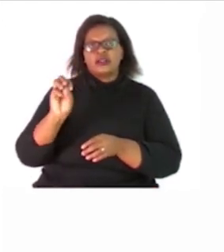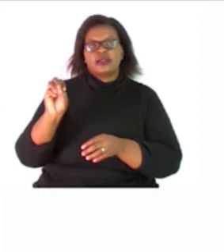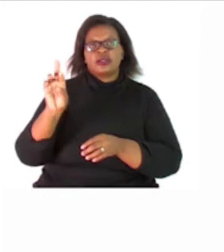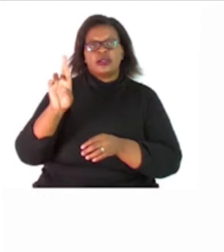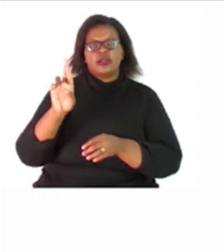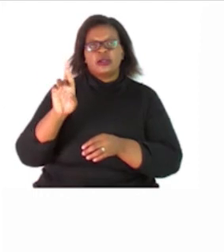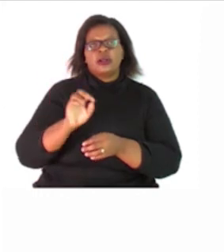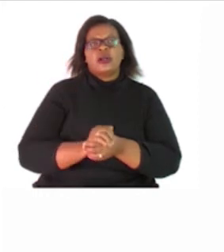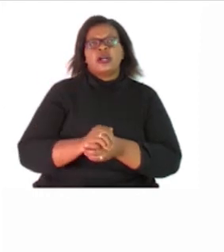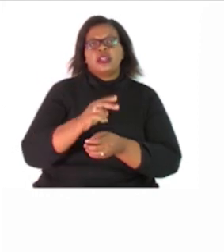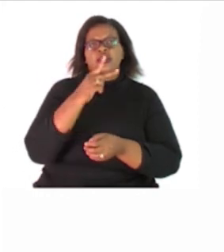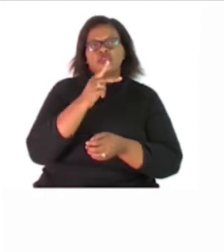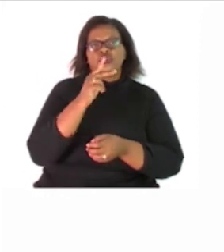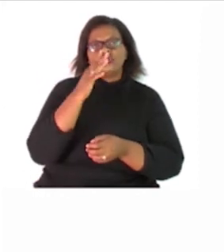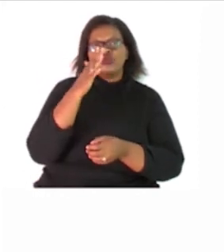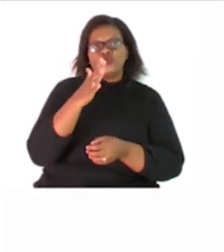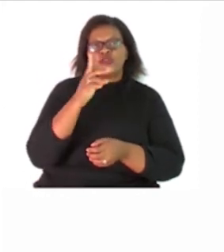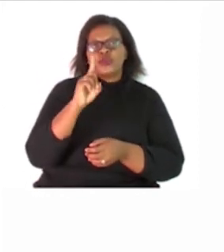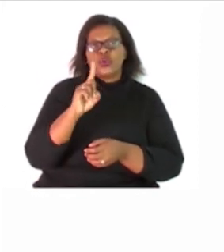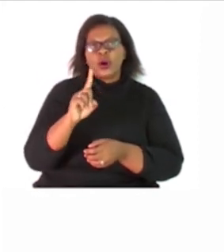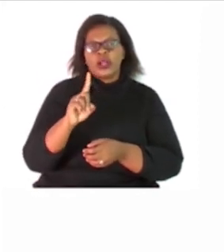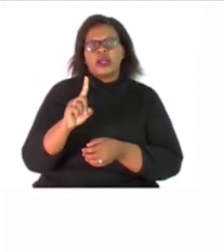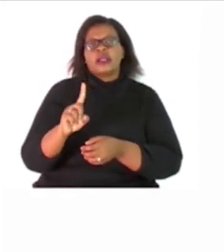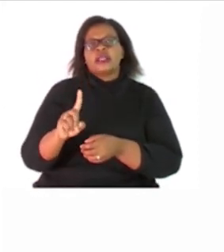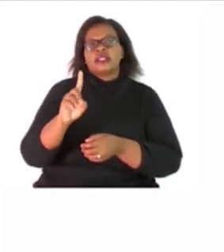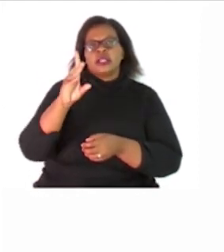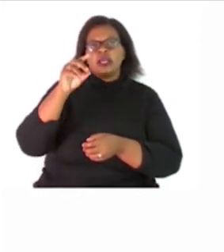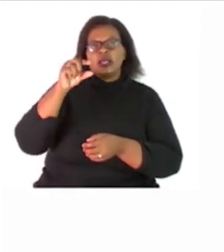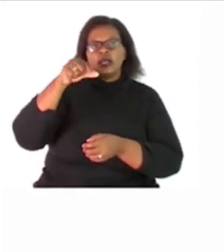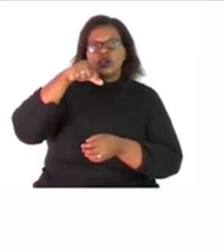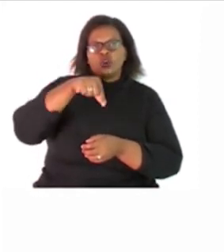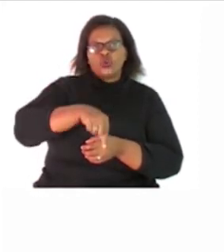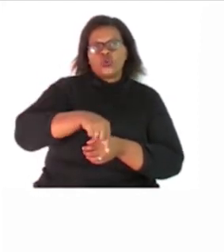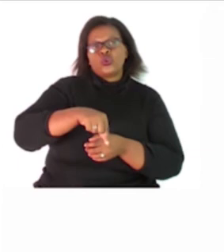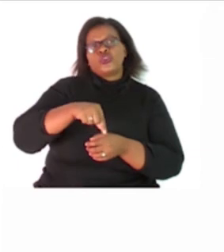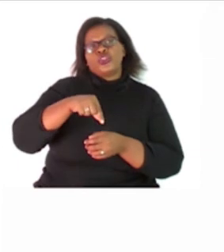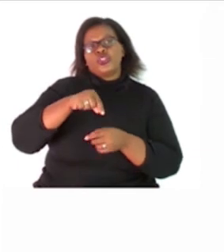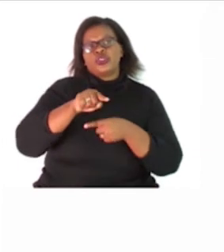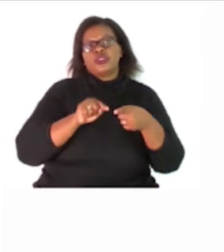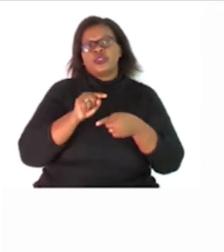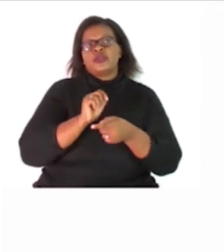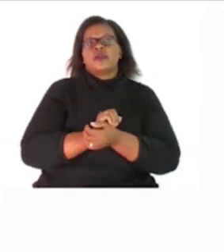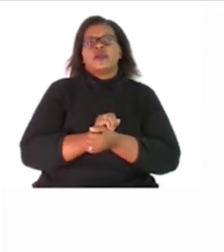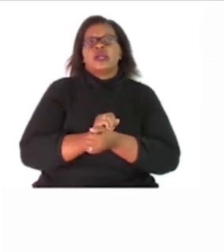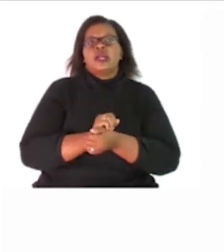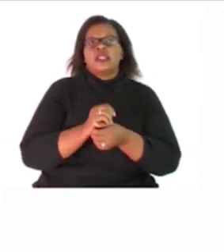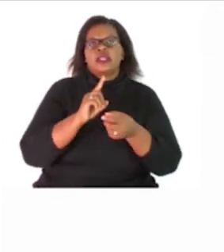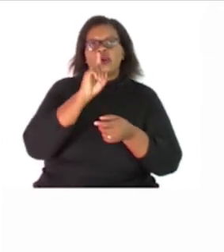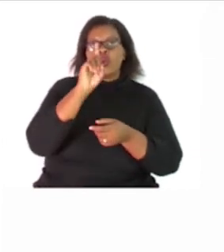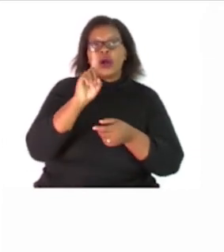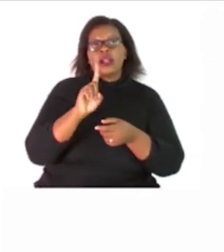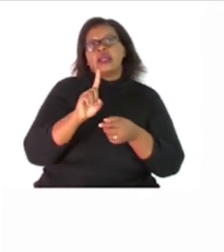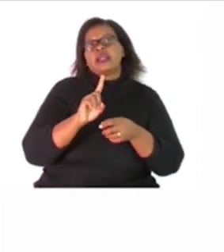251, that is our answer, which is known as quotient. And the 1 is the remainder. Good.